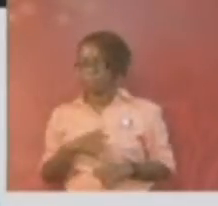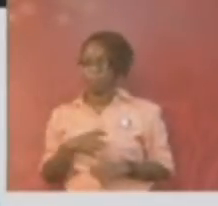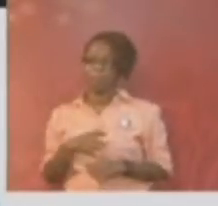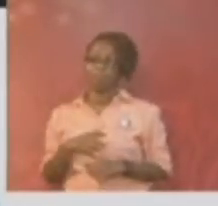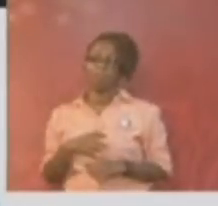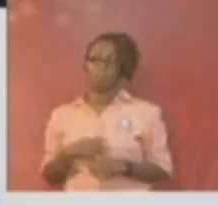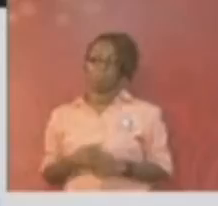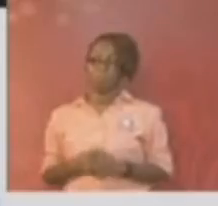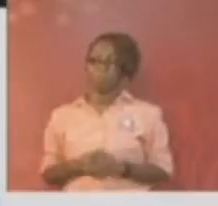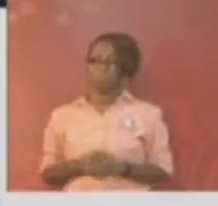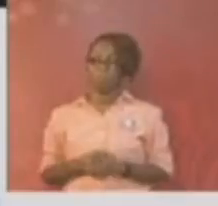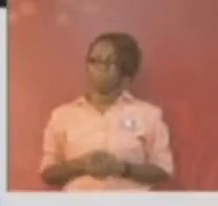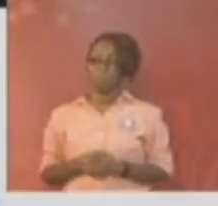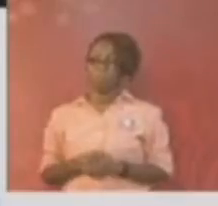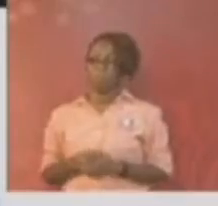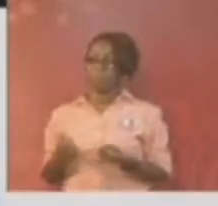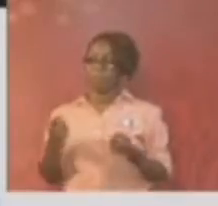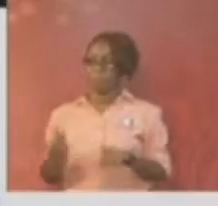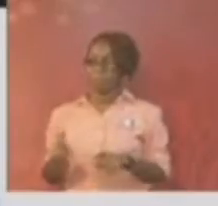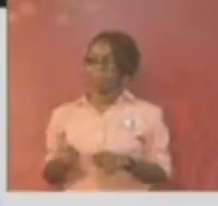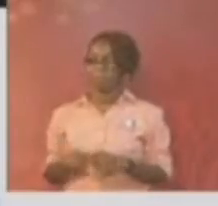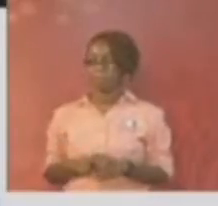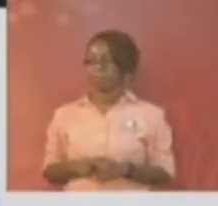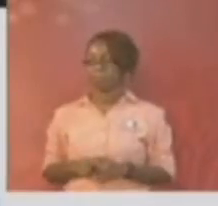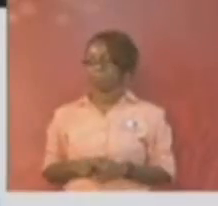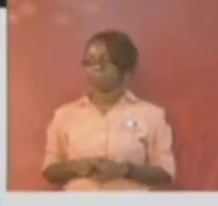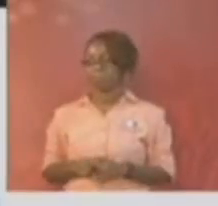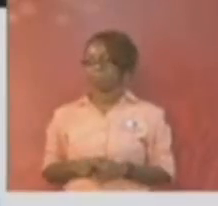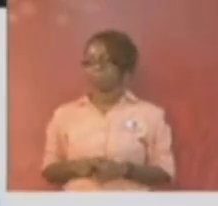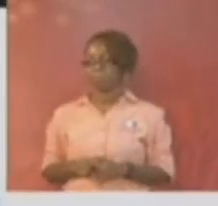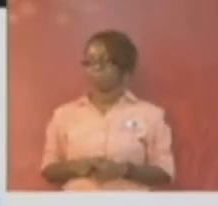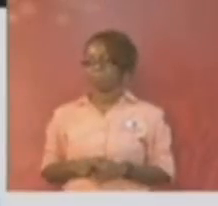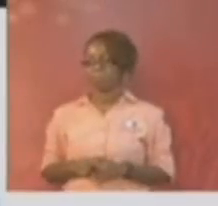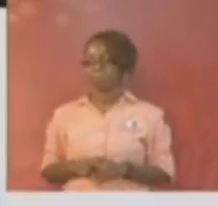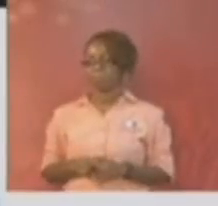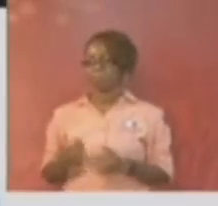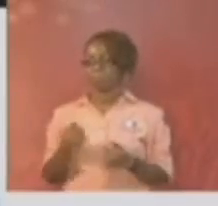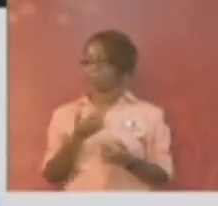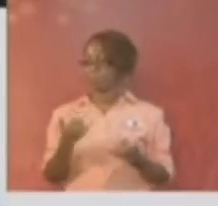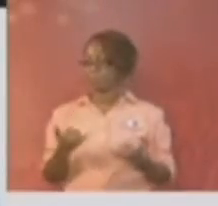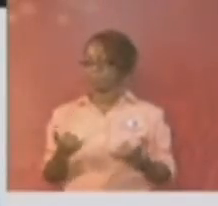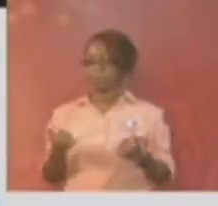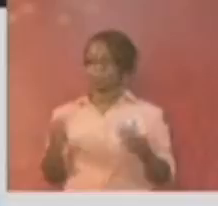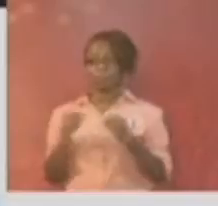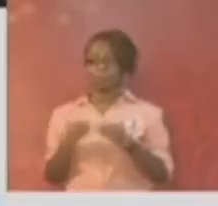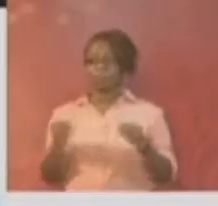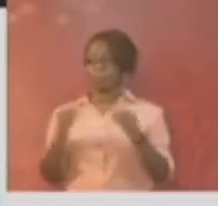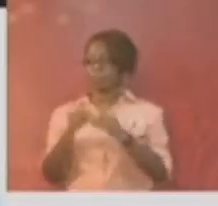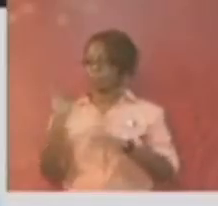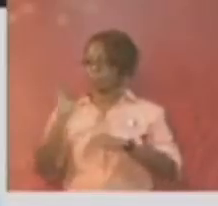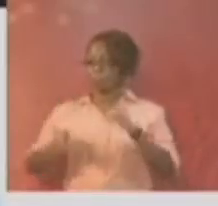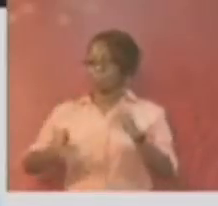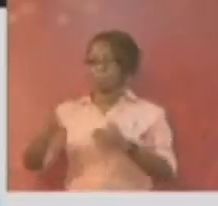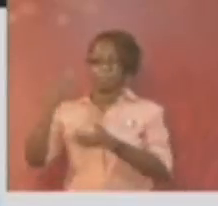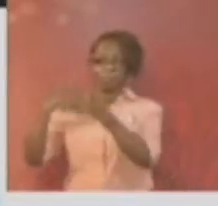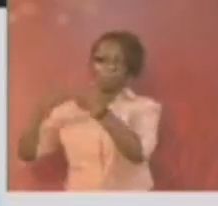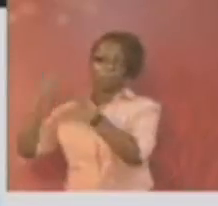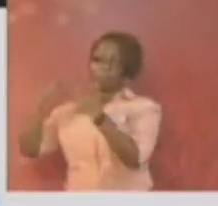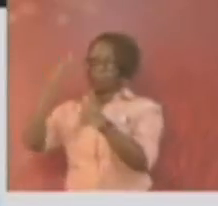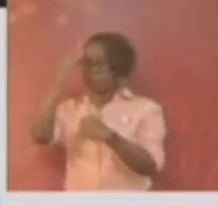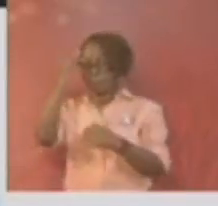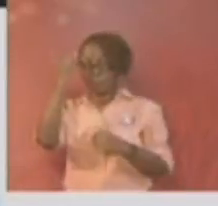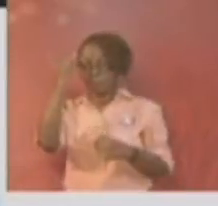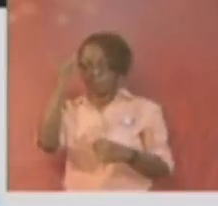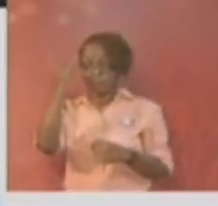that increase in favor of males, is now a little larger, and that's largely because of the number of individuals that have